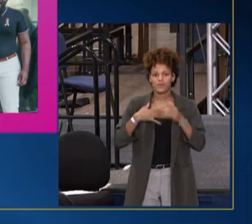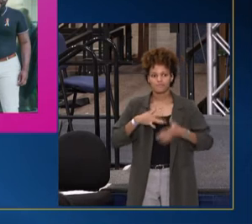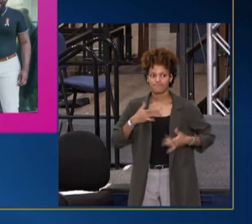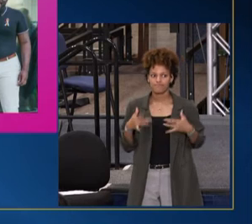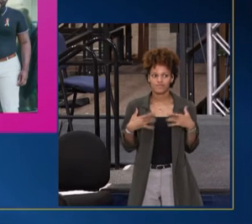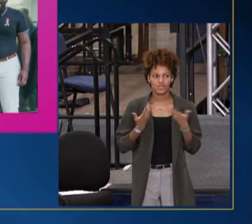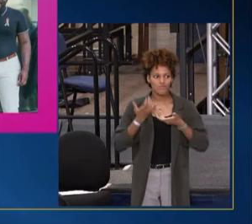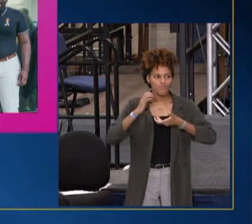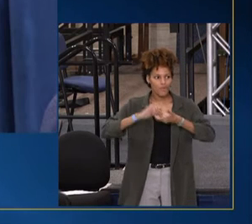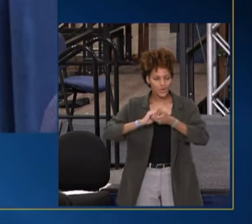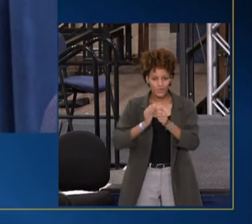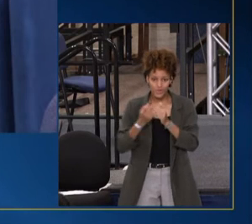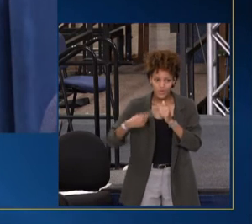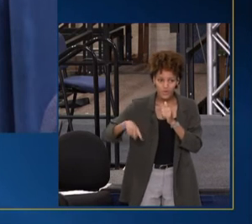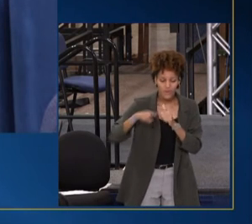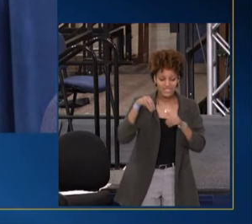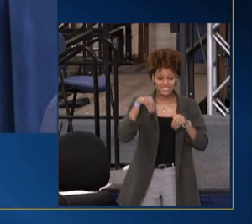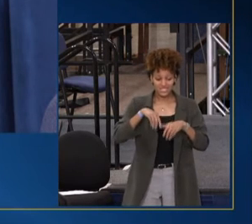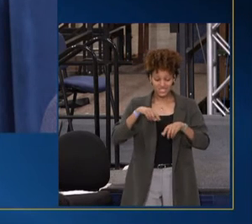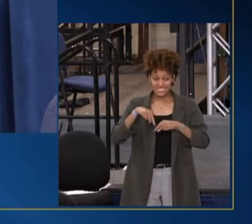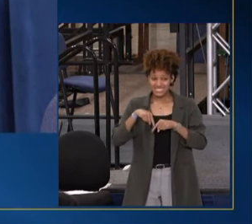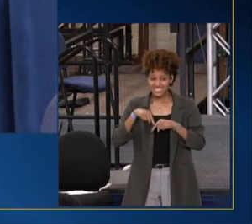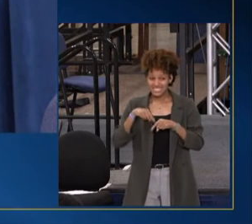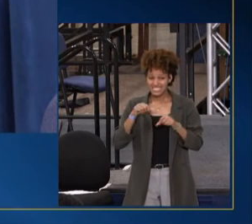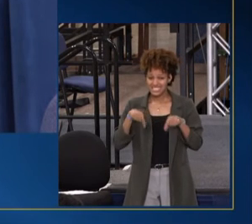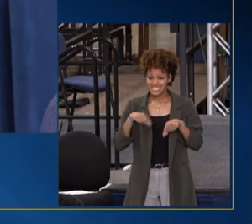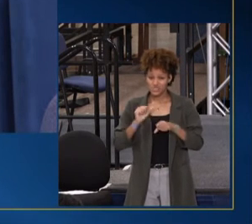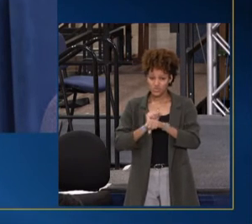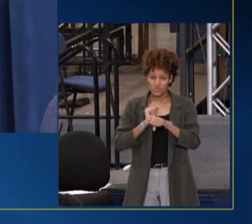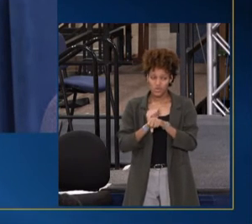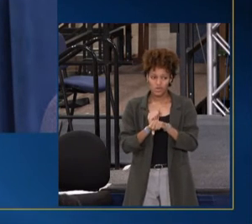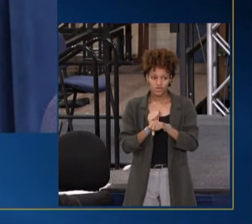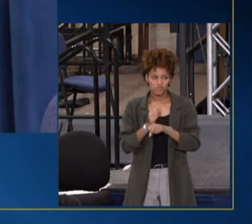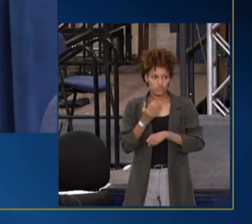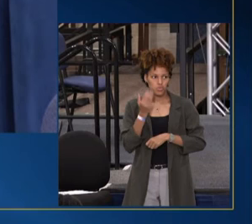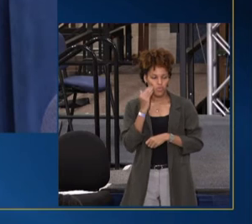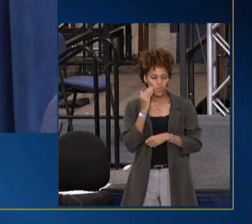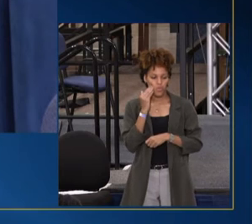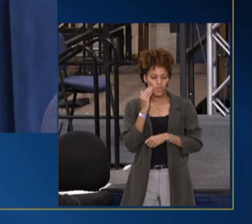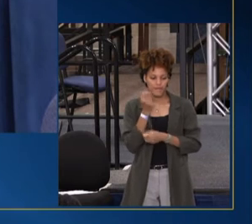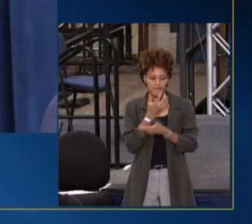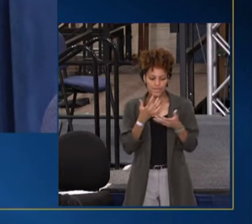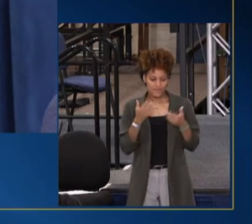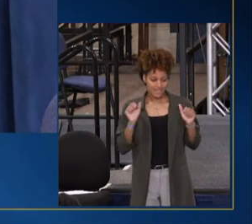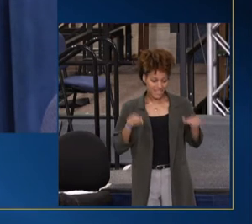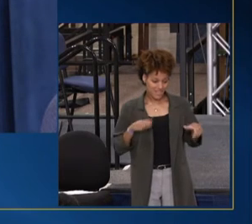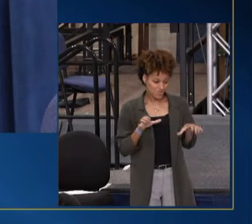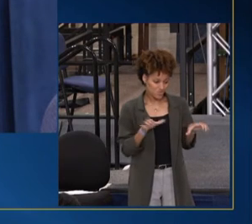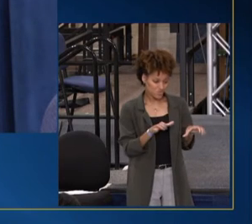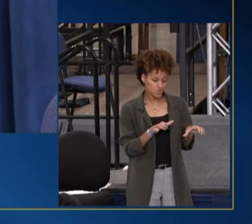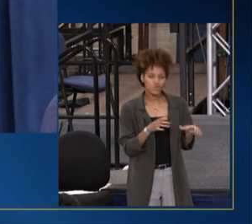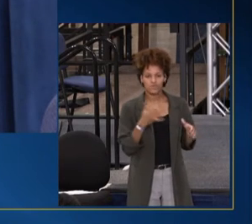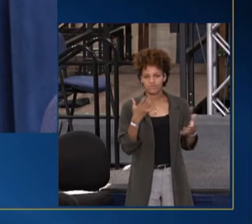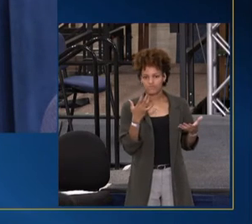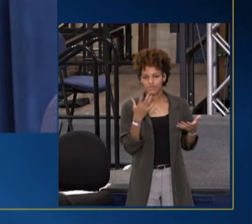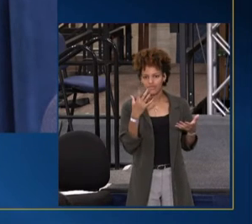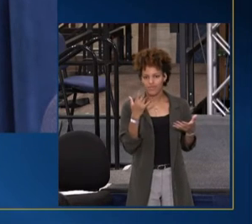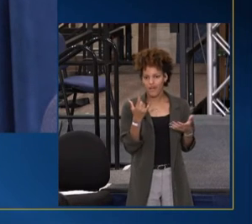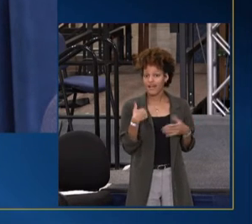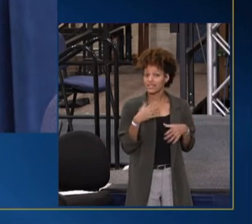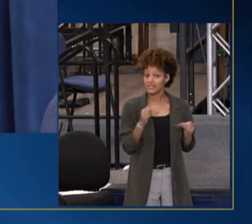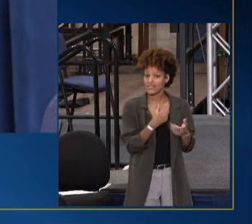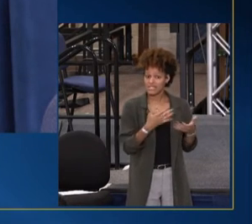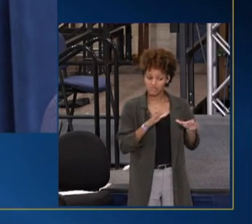you in this work. We sort of, we know how much what we have been able to do is because of your